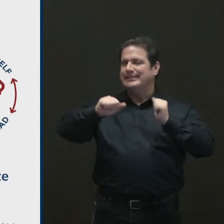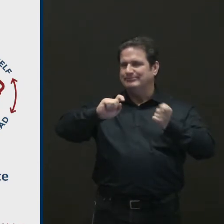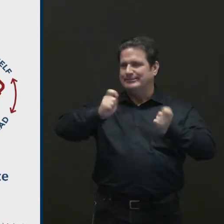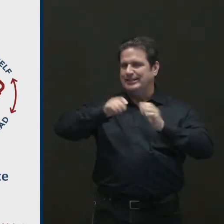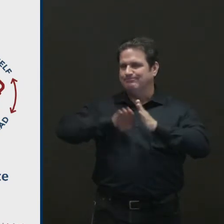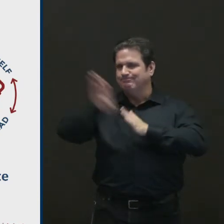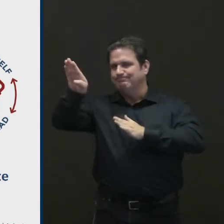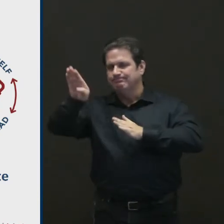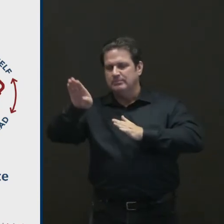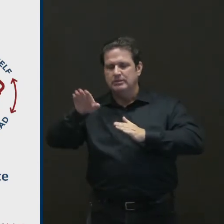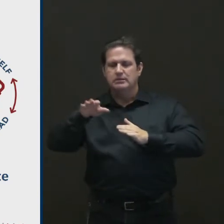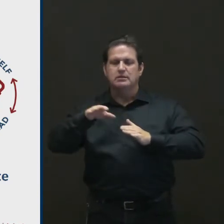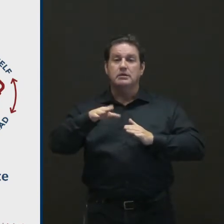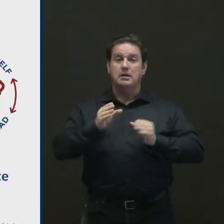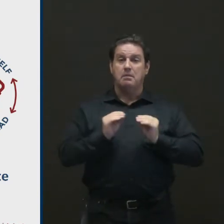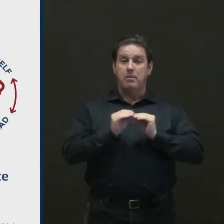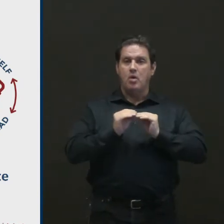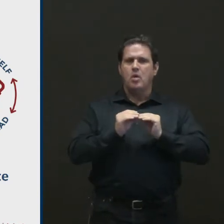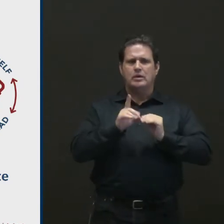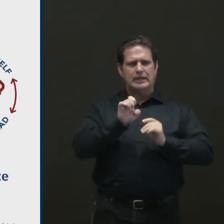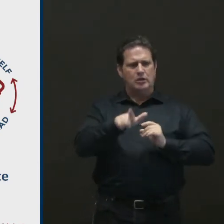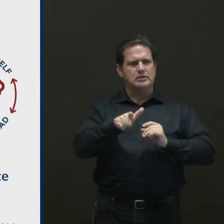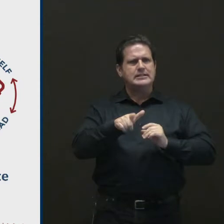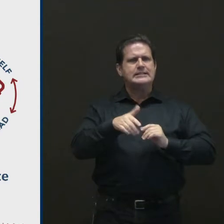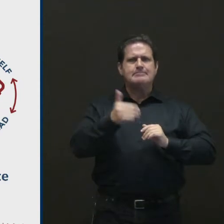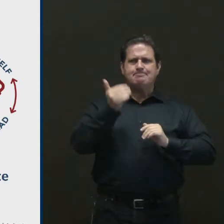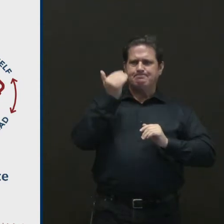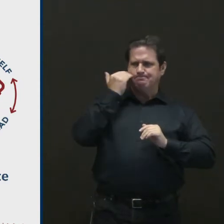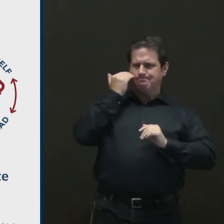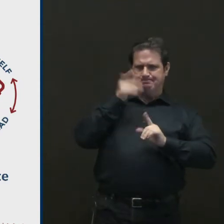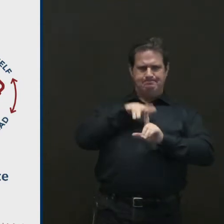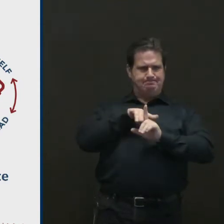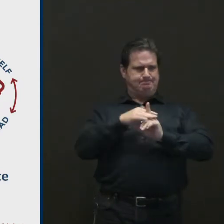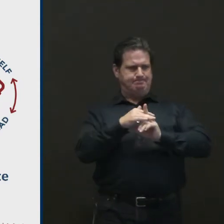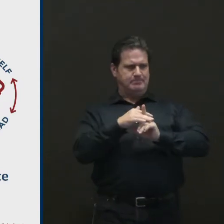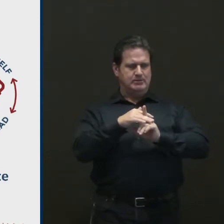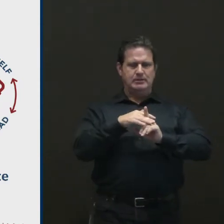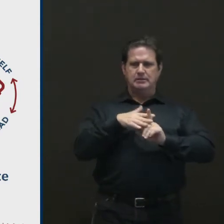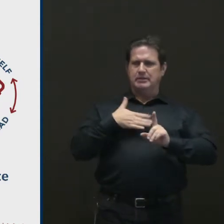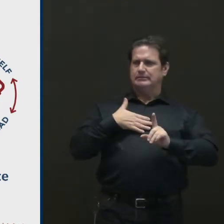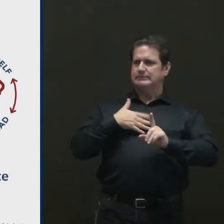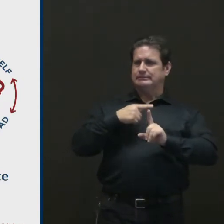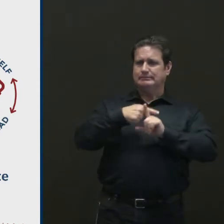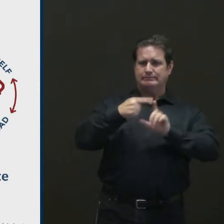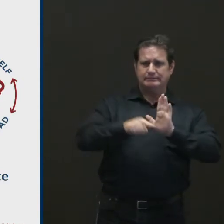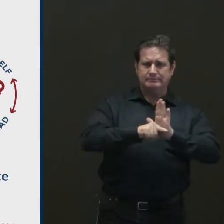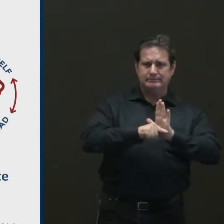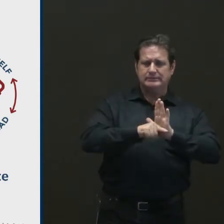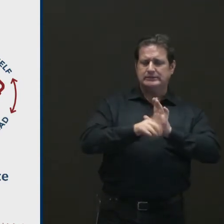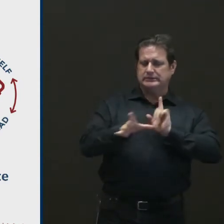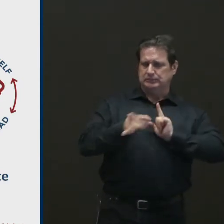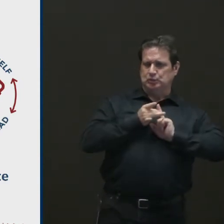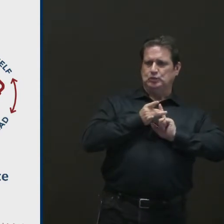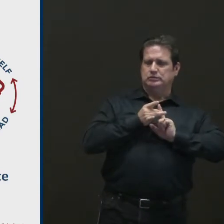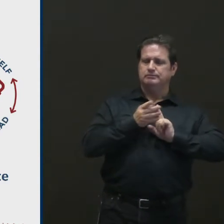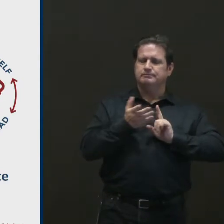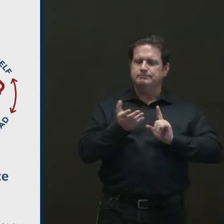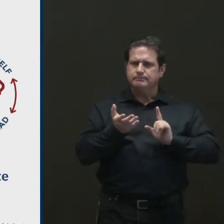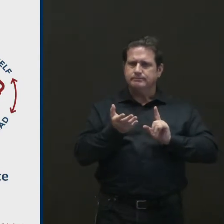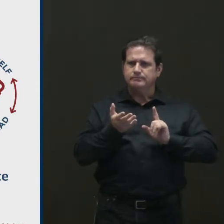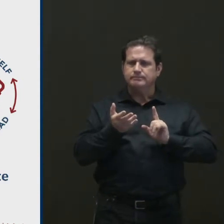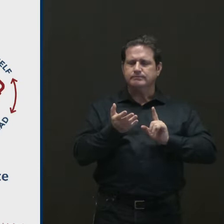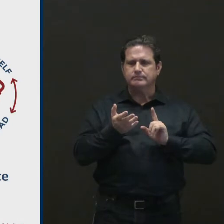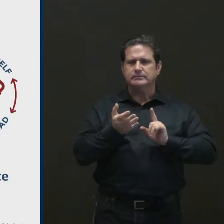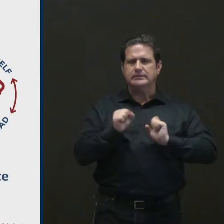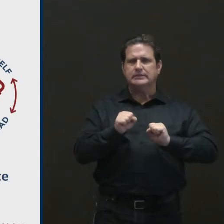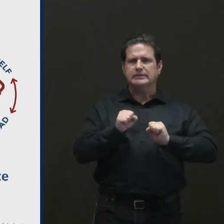could change. And so the more Delawareans who are aware of their COVID-19 potential exposures, and we're more